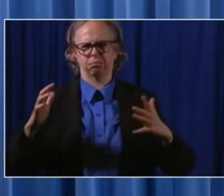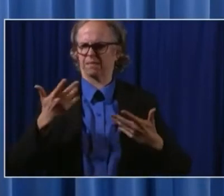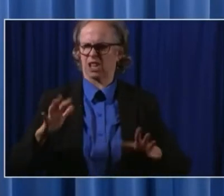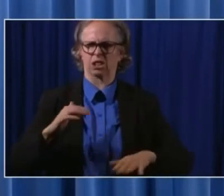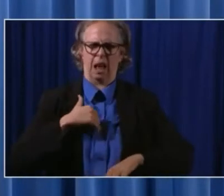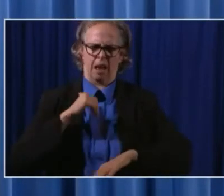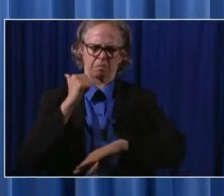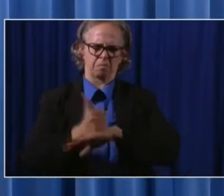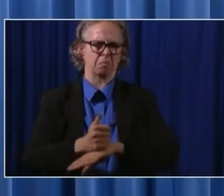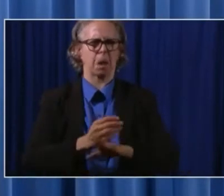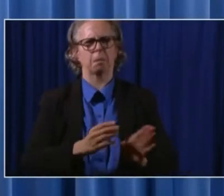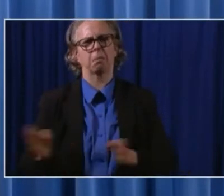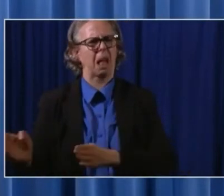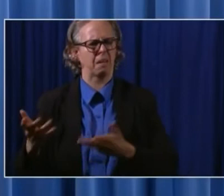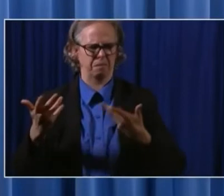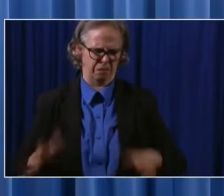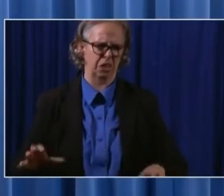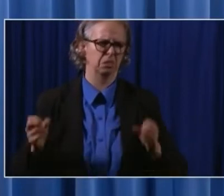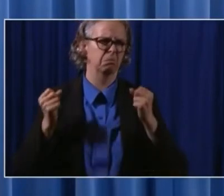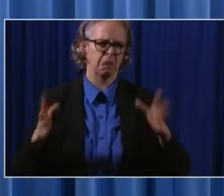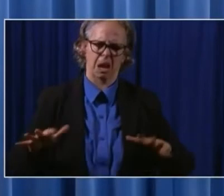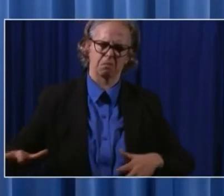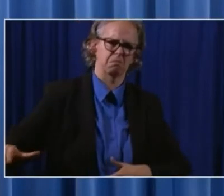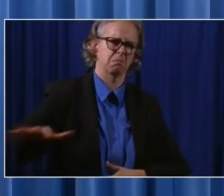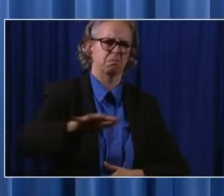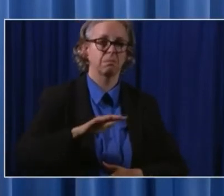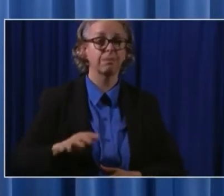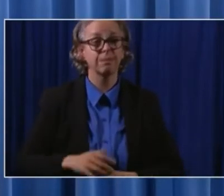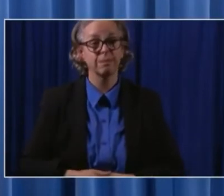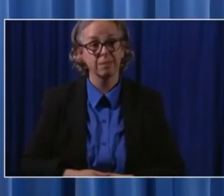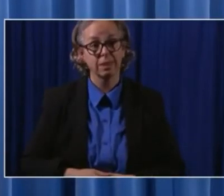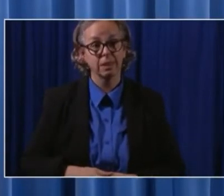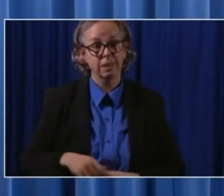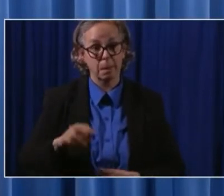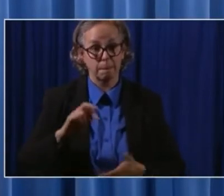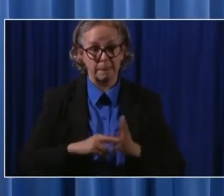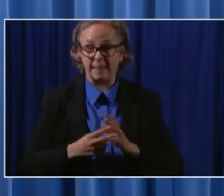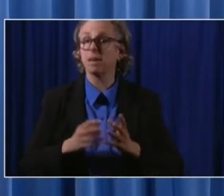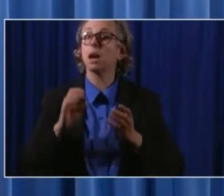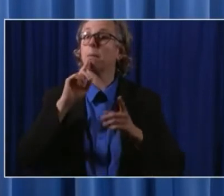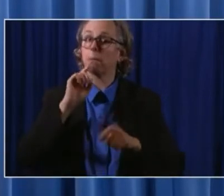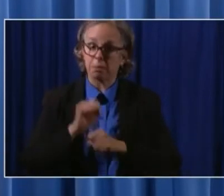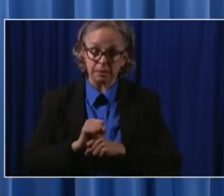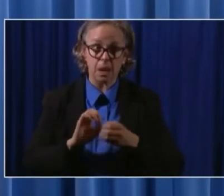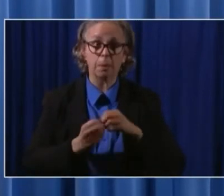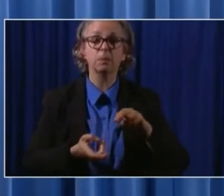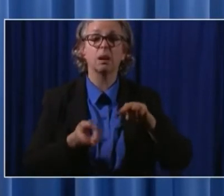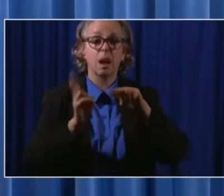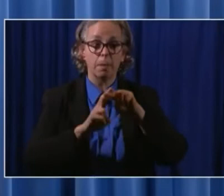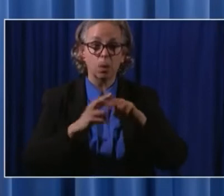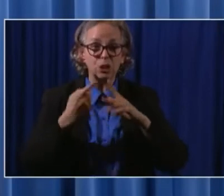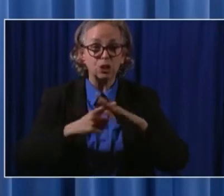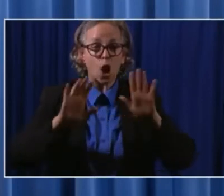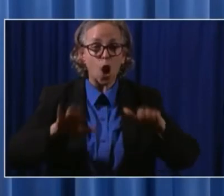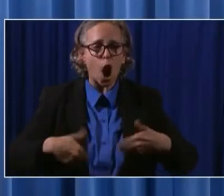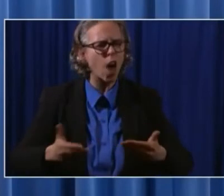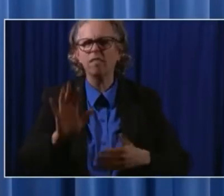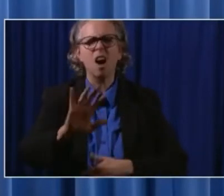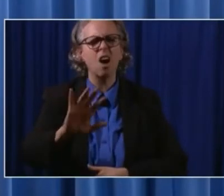we would not be starting over again. We are a long way from where we were the first time. Everybody's got their